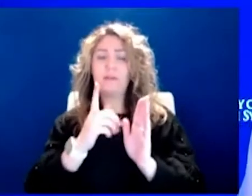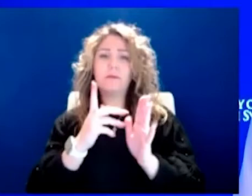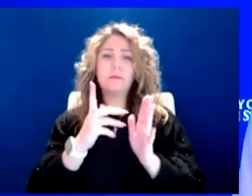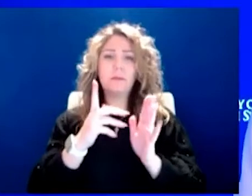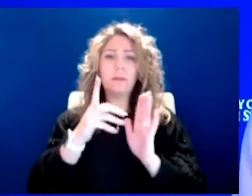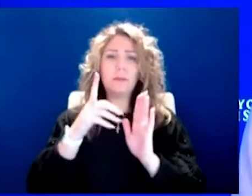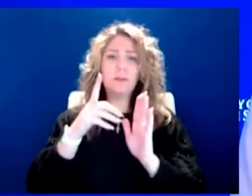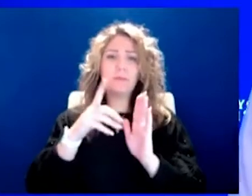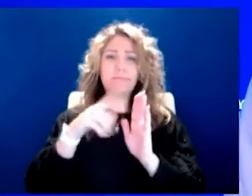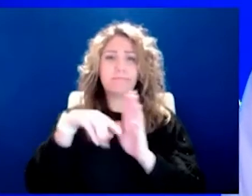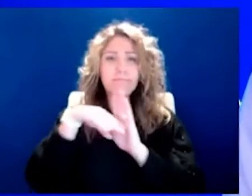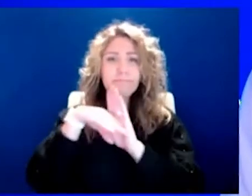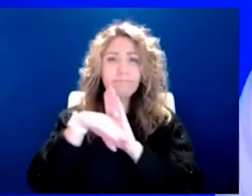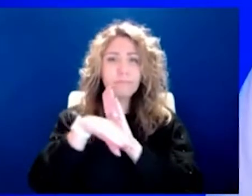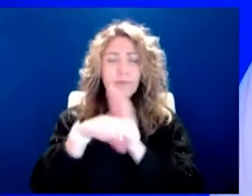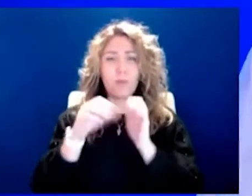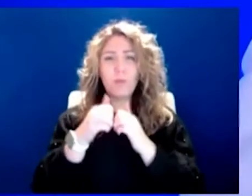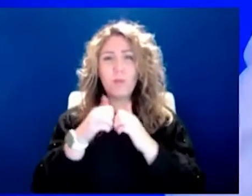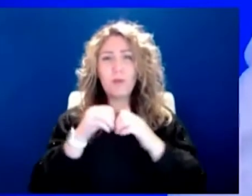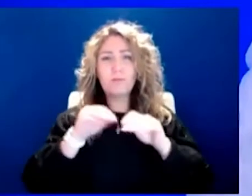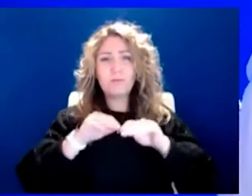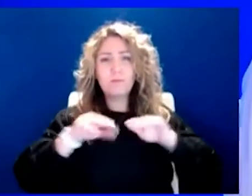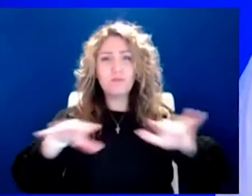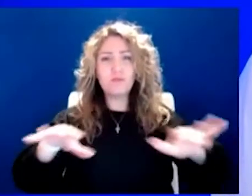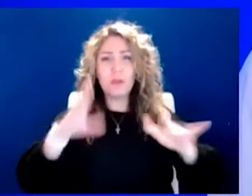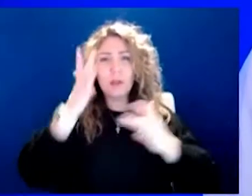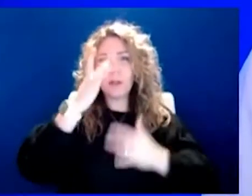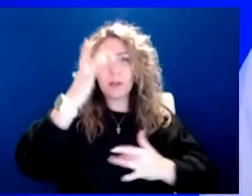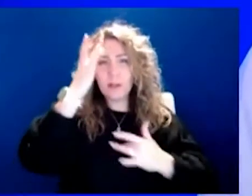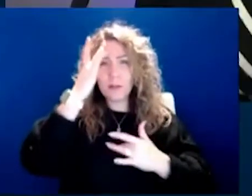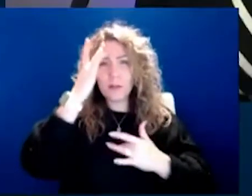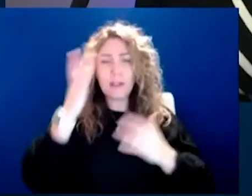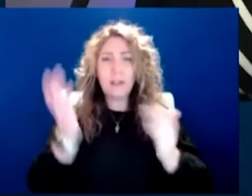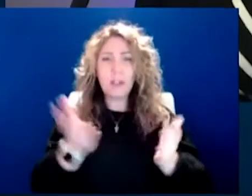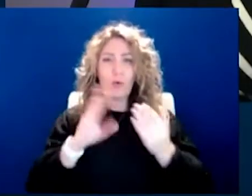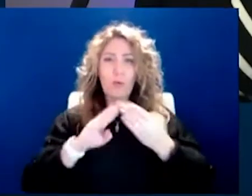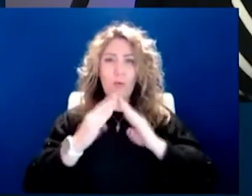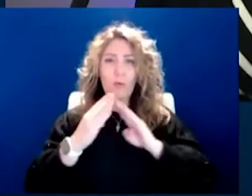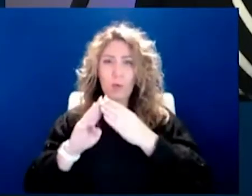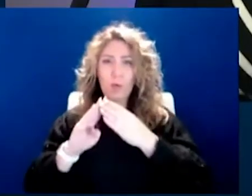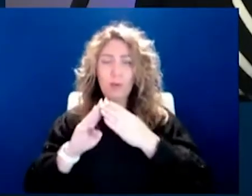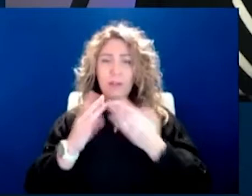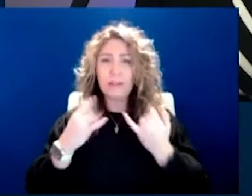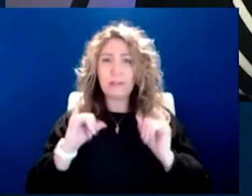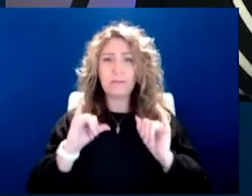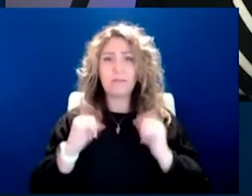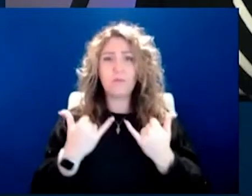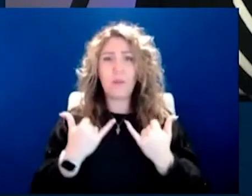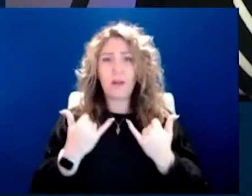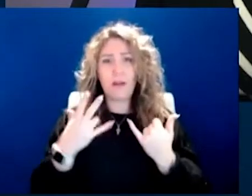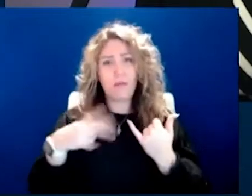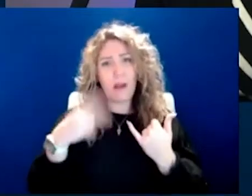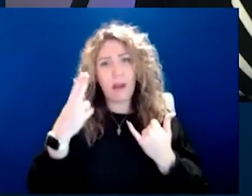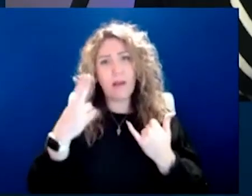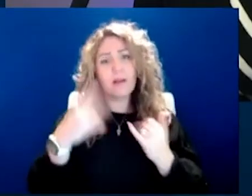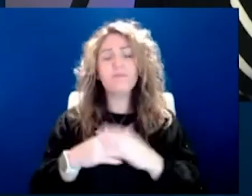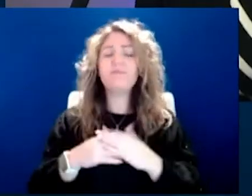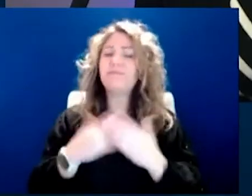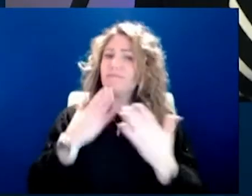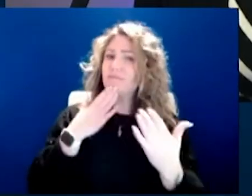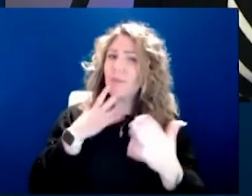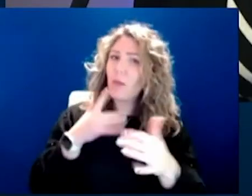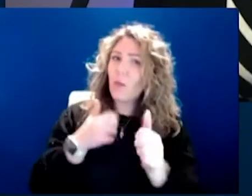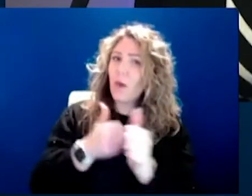in the prevalence of the spread of the disease in the community. But still right now quite high. All right, thank you for the update this morning. We'll get back to you in